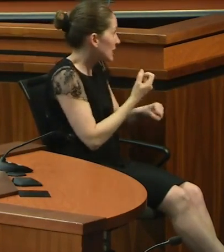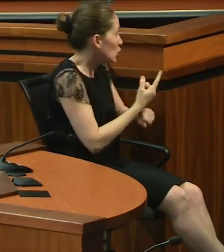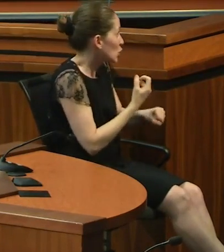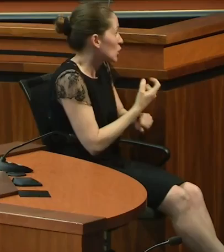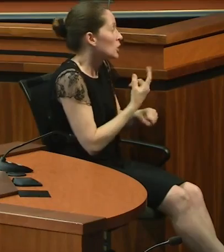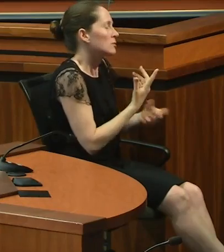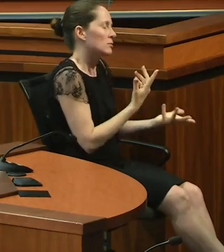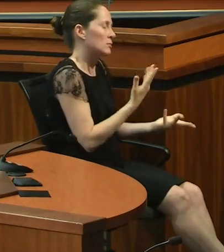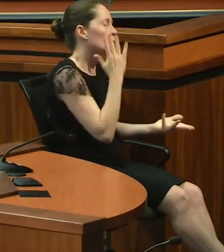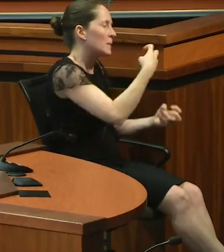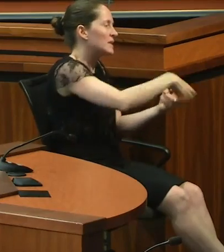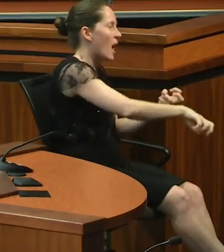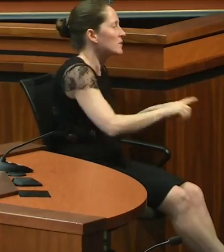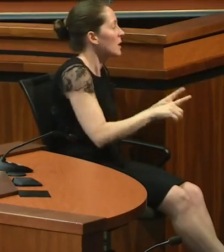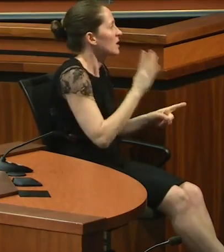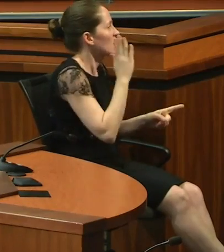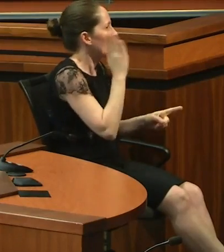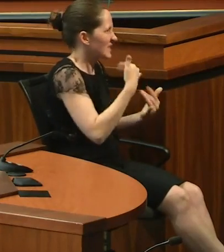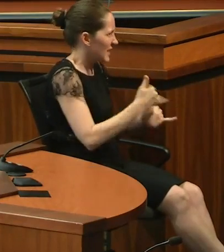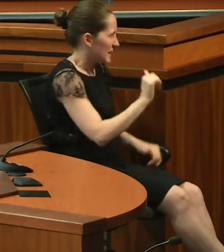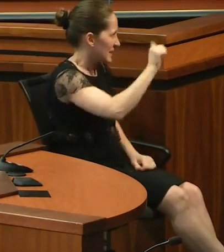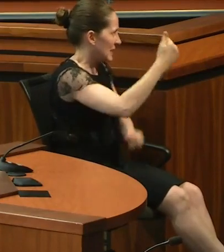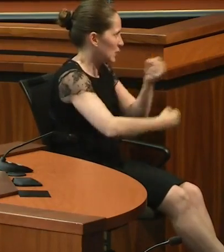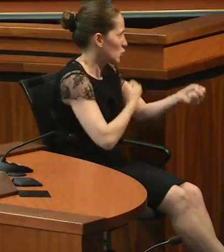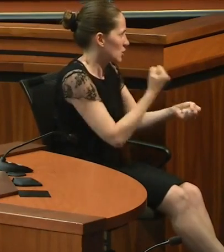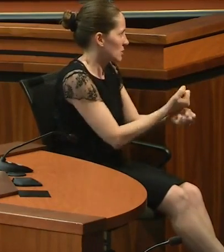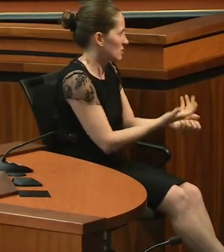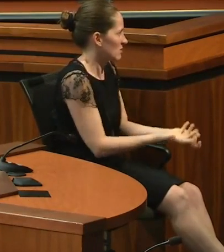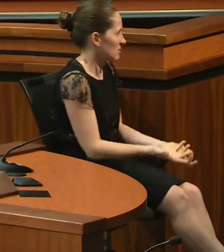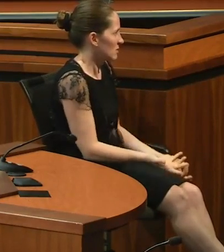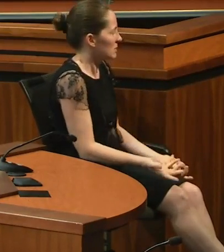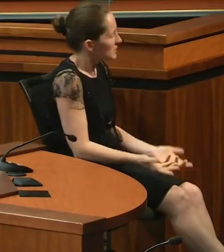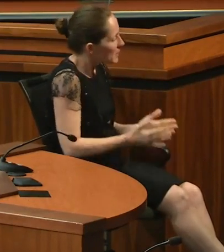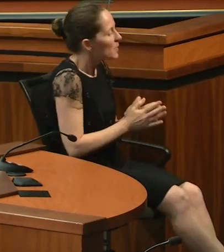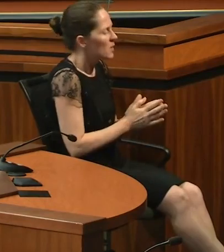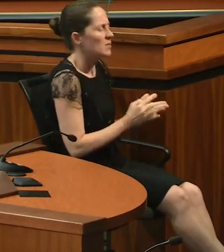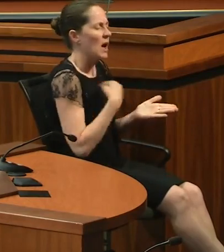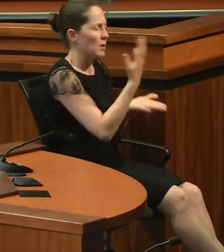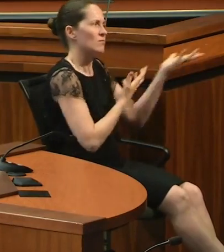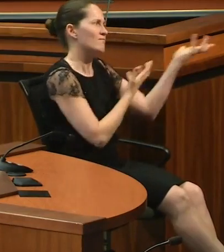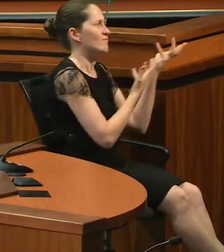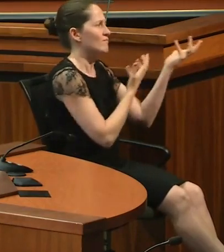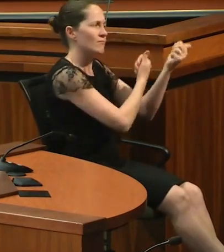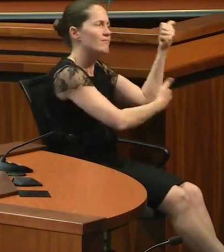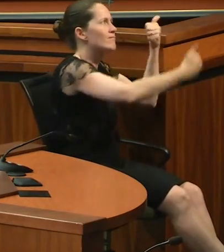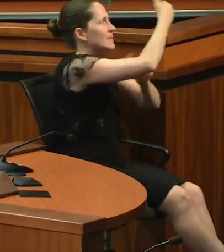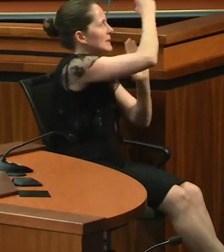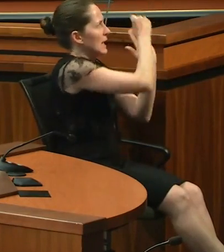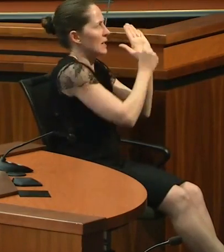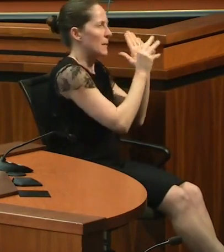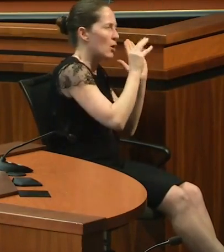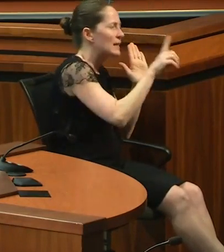but I know that I'll work with Councilman Weinstein and the rest of the county council. We'll figure out how we can start the process moving. But it's not going to happen tomorrow, as